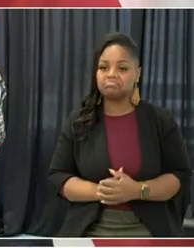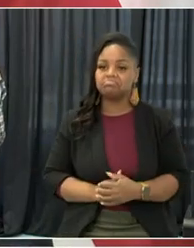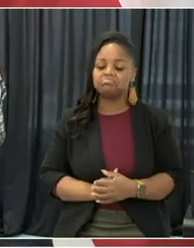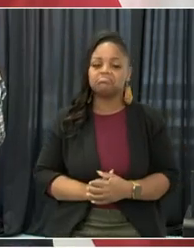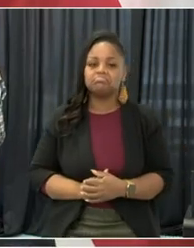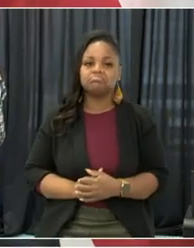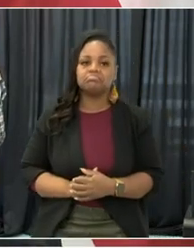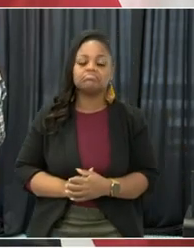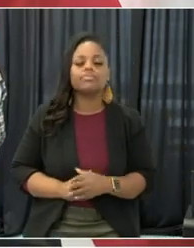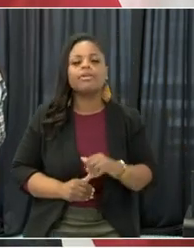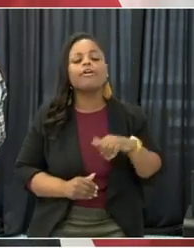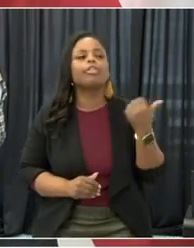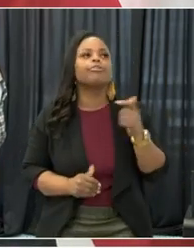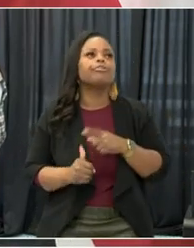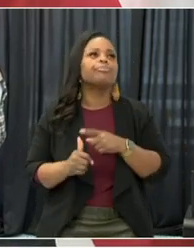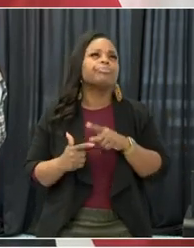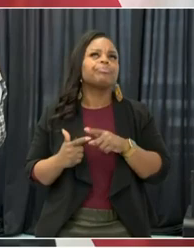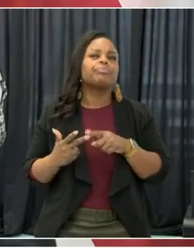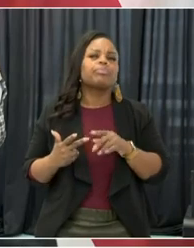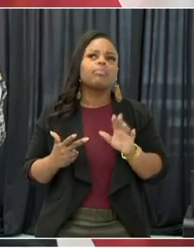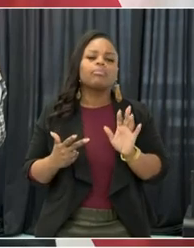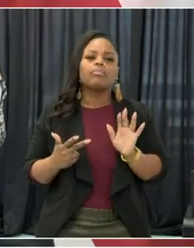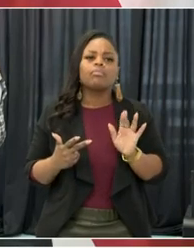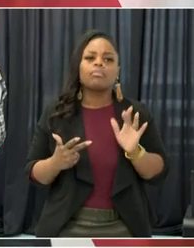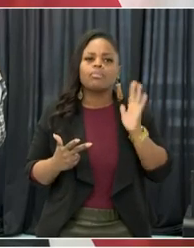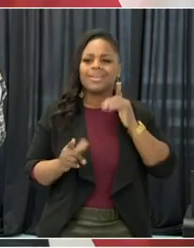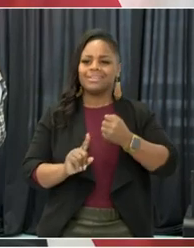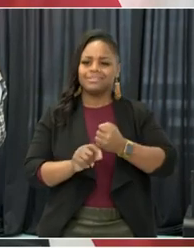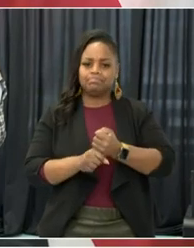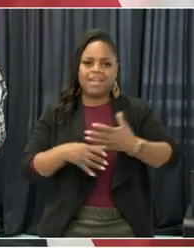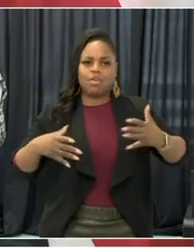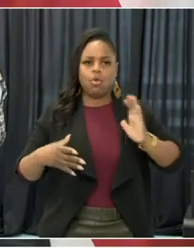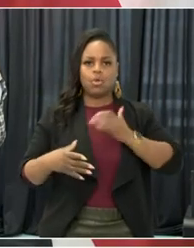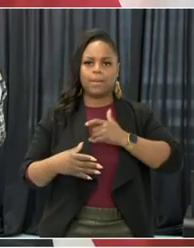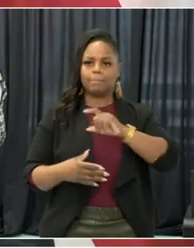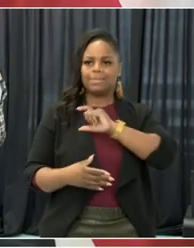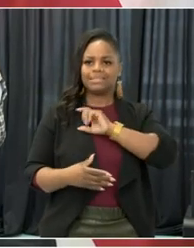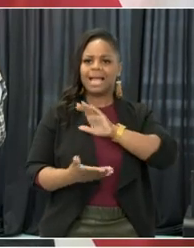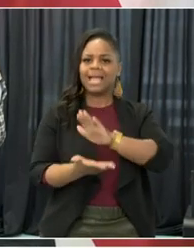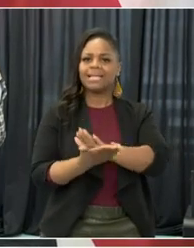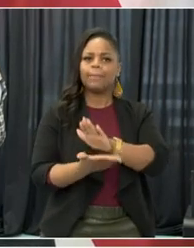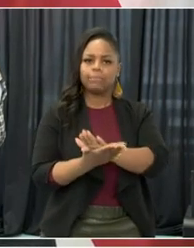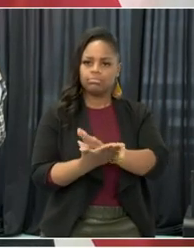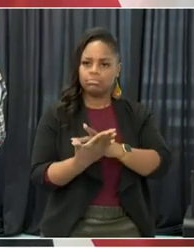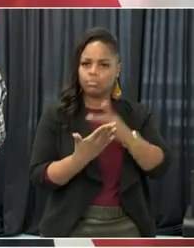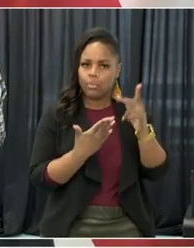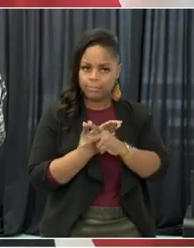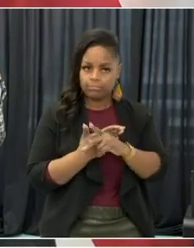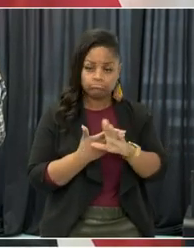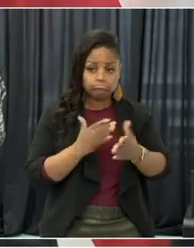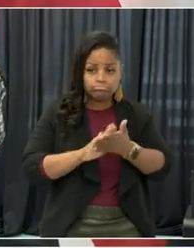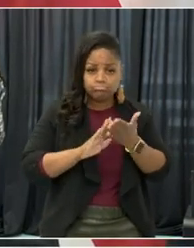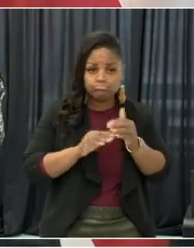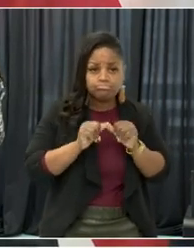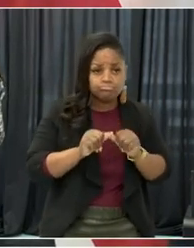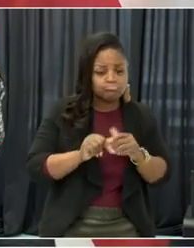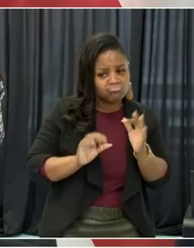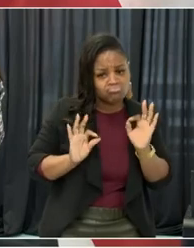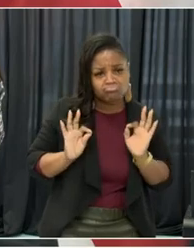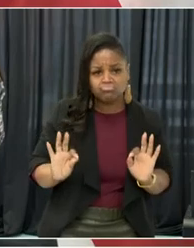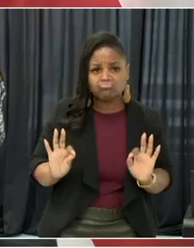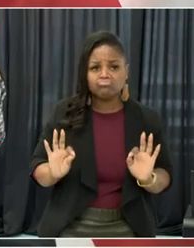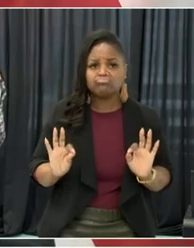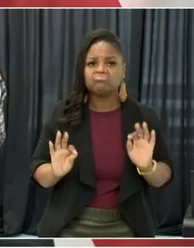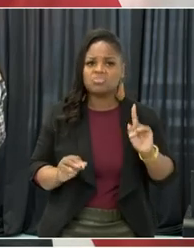building the pipeline is to expand our police cadet program, which is actually operating very well right now. We're over 100 police cadets. These are